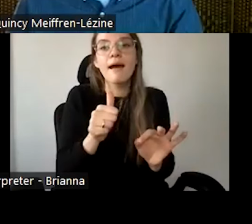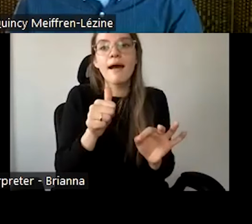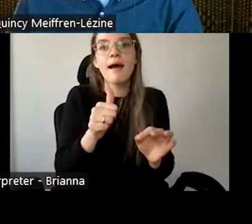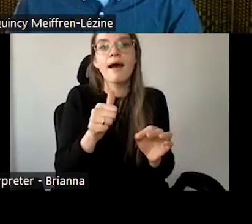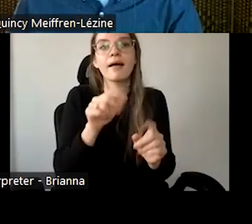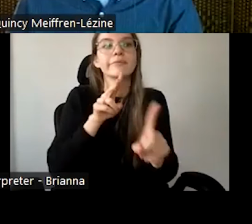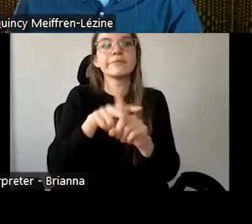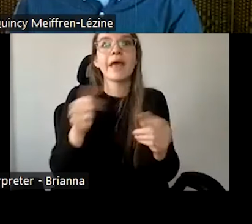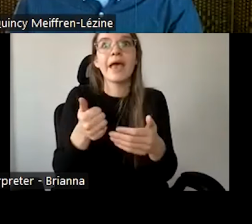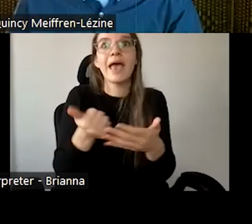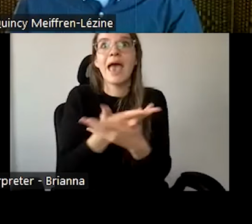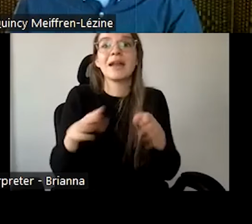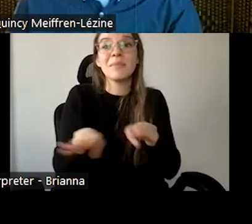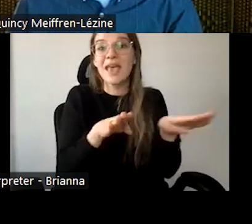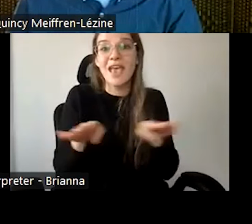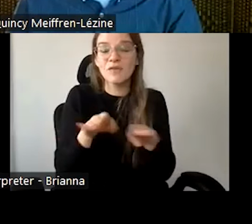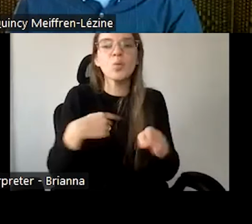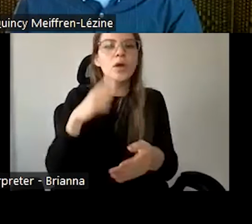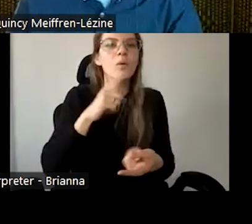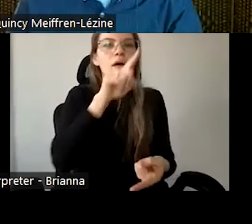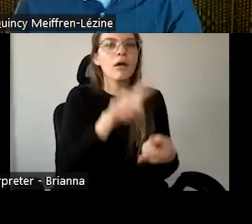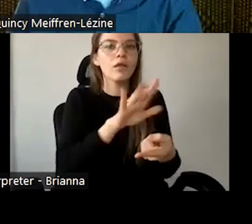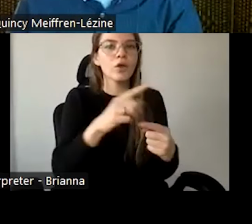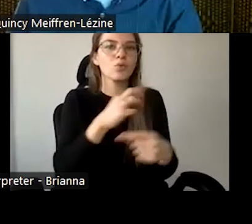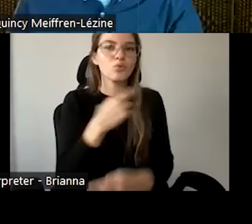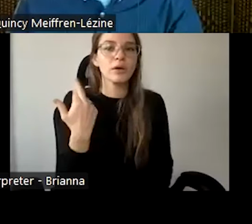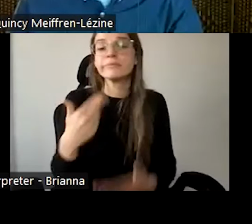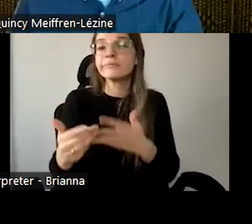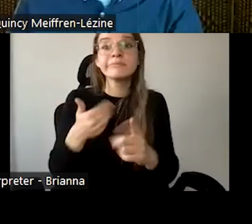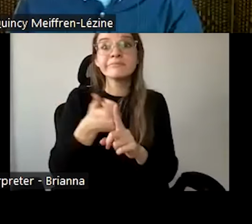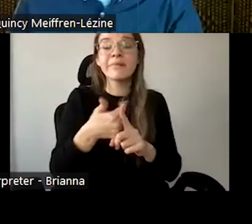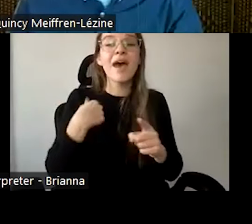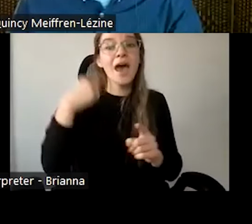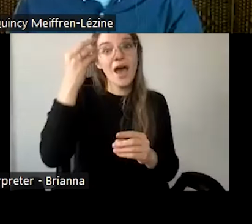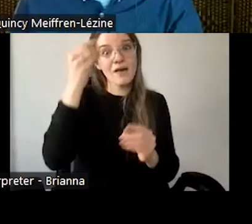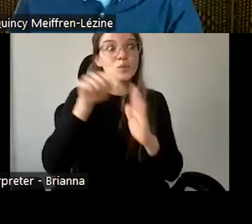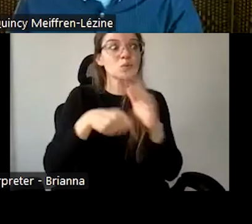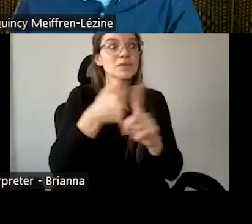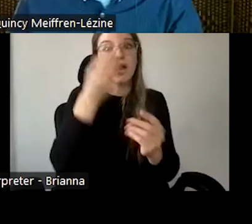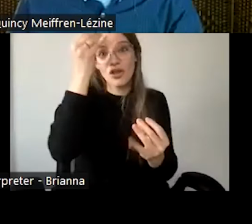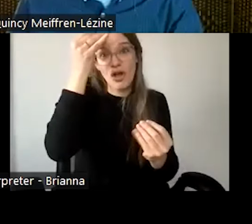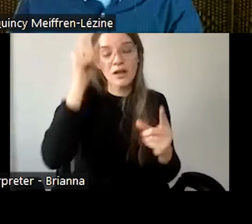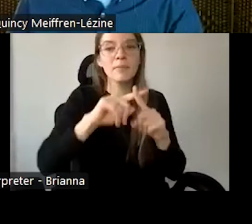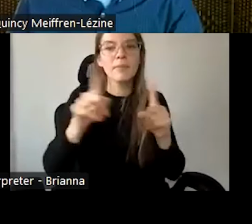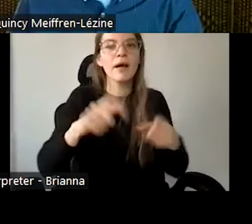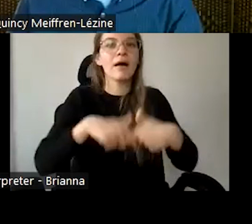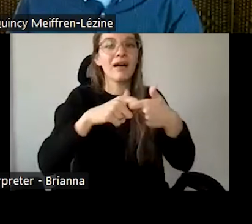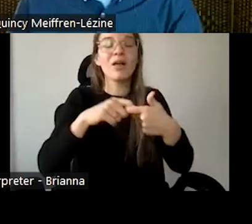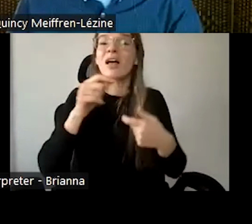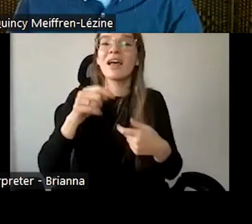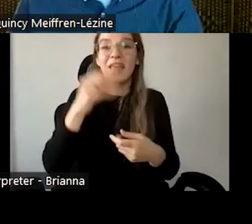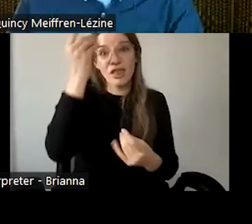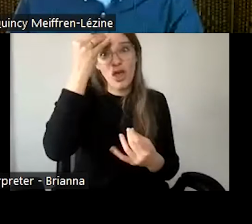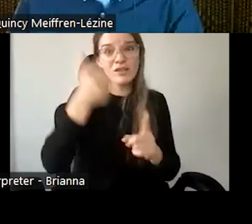we've immediately decreased their risk, even if they have suicidal thoughts. Those aren't really lethal. The only lethal thing is